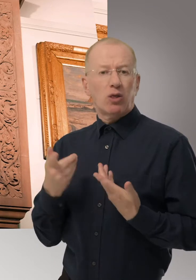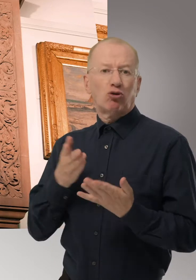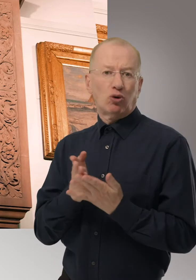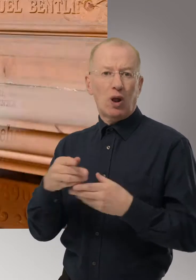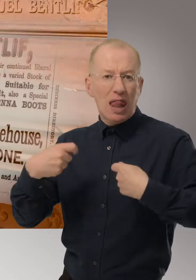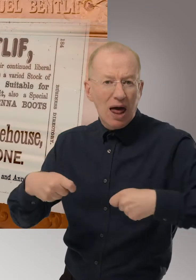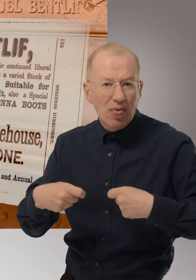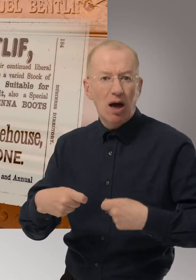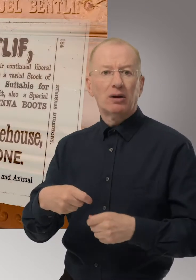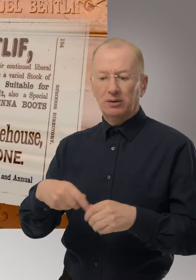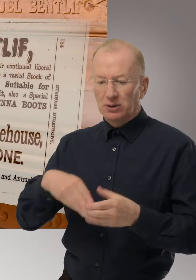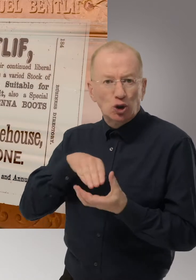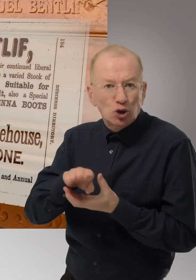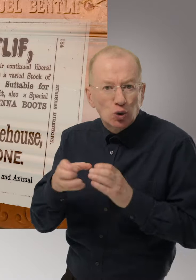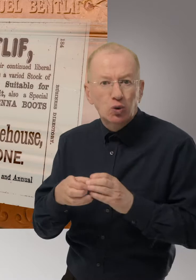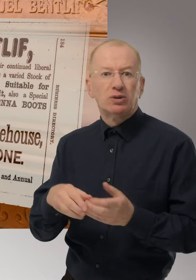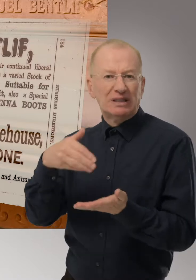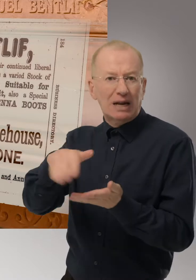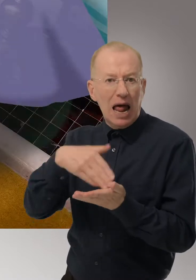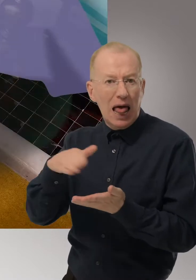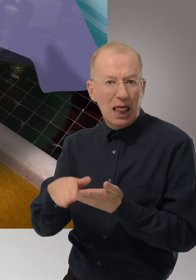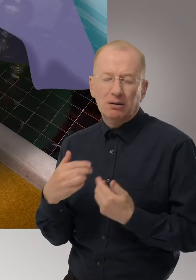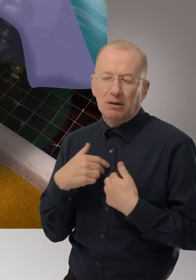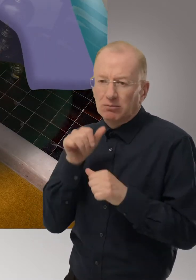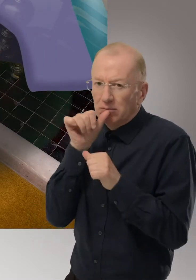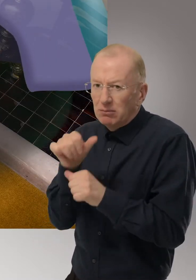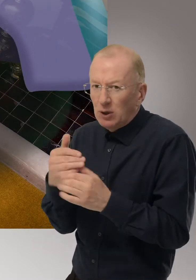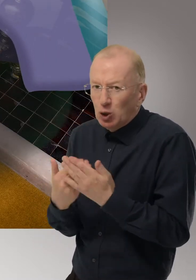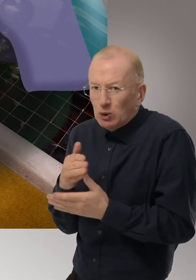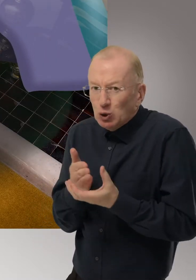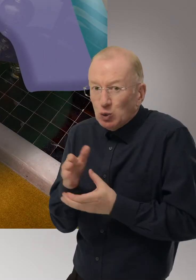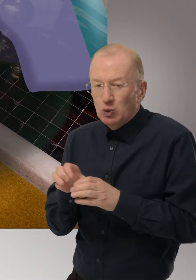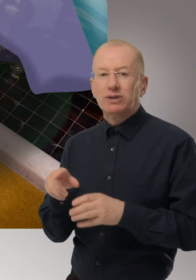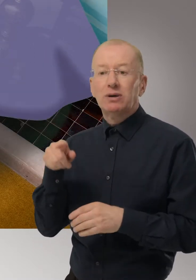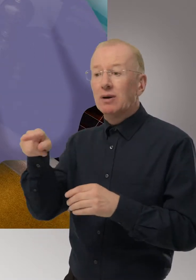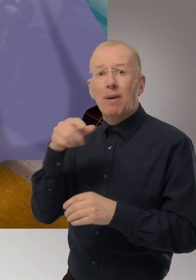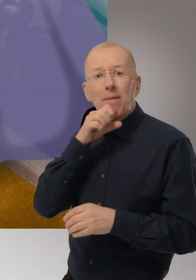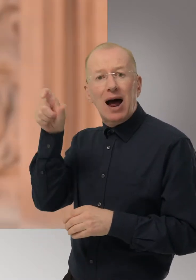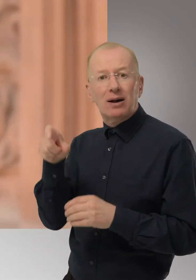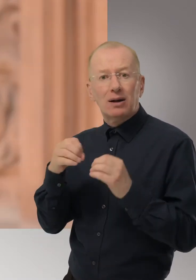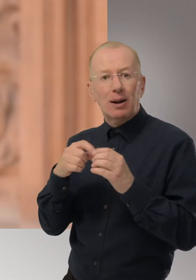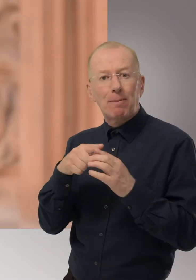fortune amassed in the leather and footwear trade. I do love a new pair of shoes.